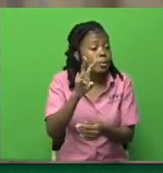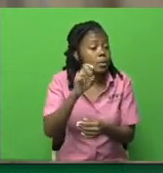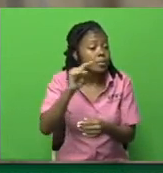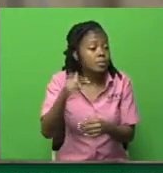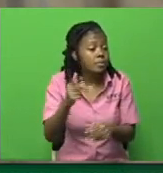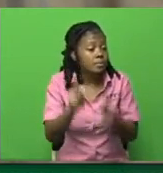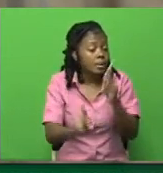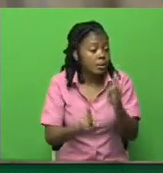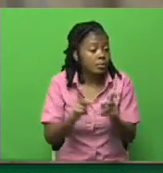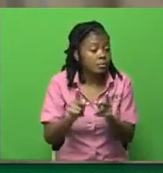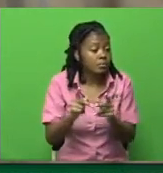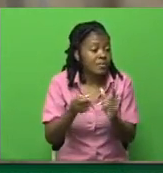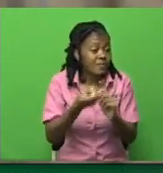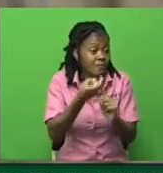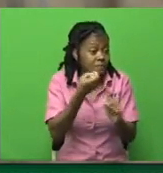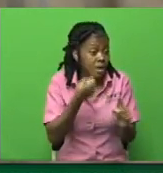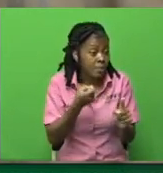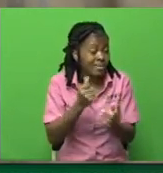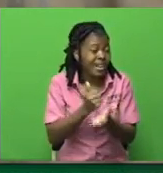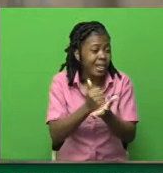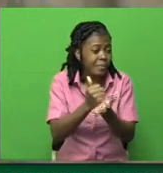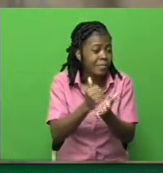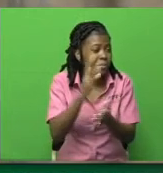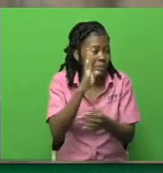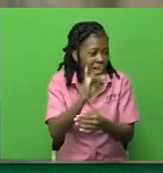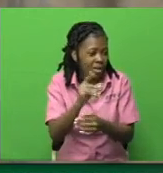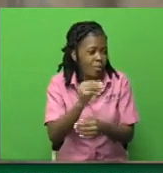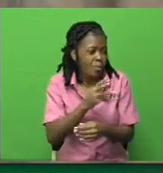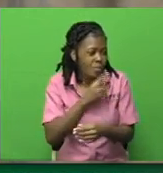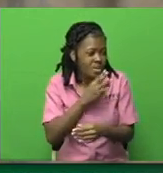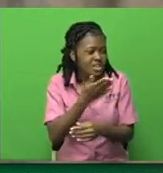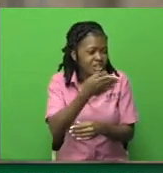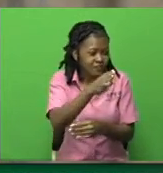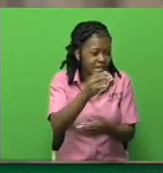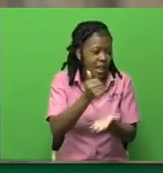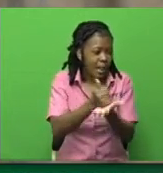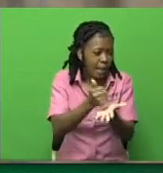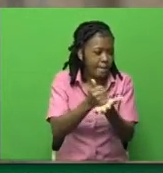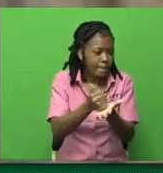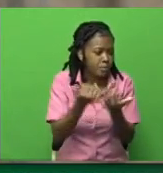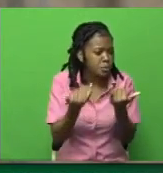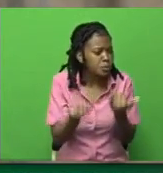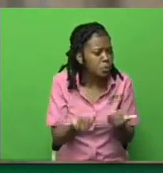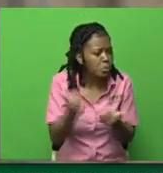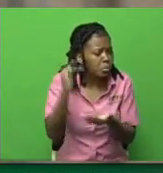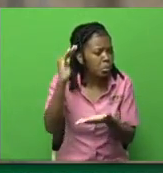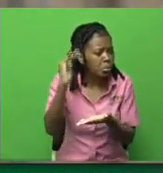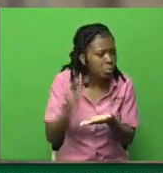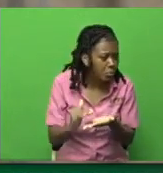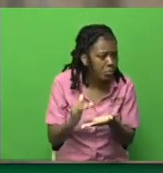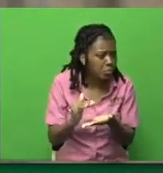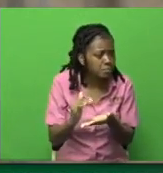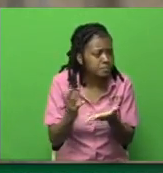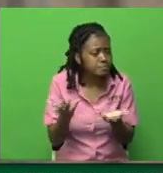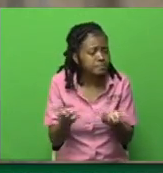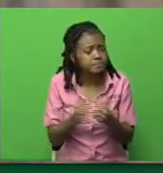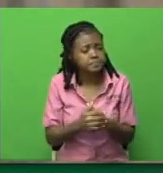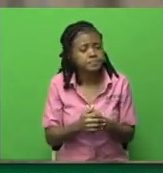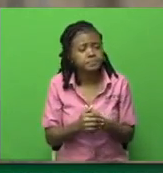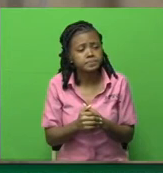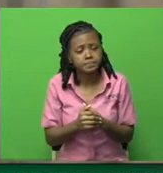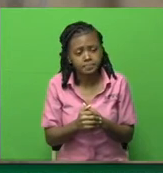benefiting from rebates to what is containing the social sector investment program